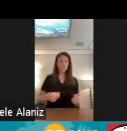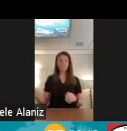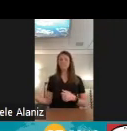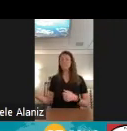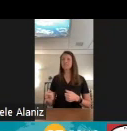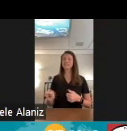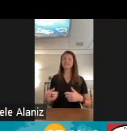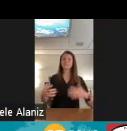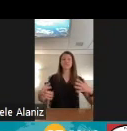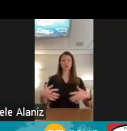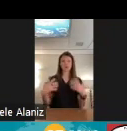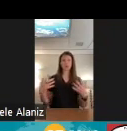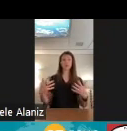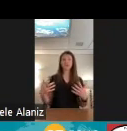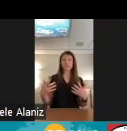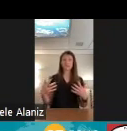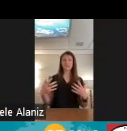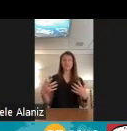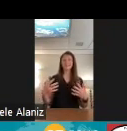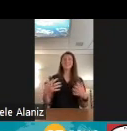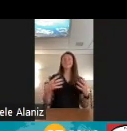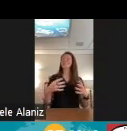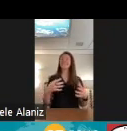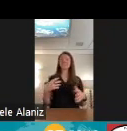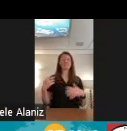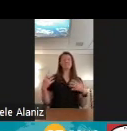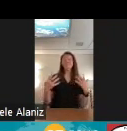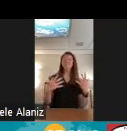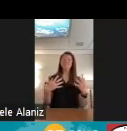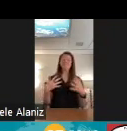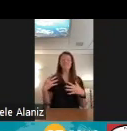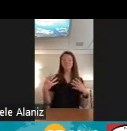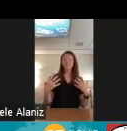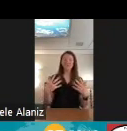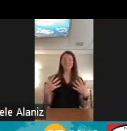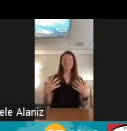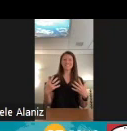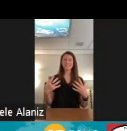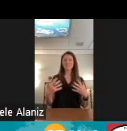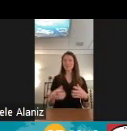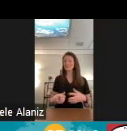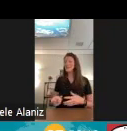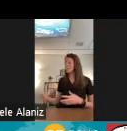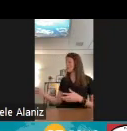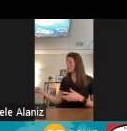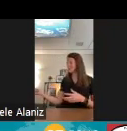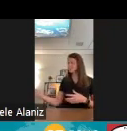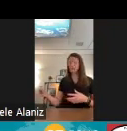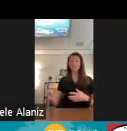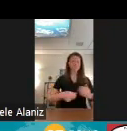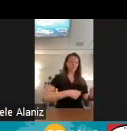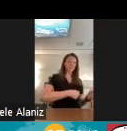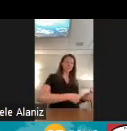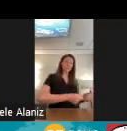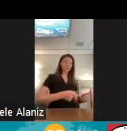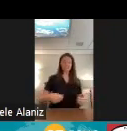as they're engaging in the activity, their heart rate is elevating. So they're getting that beautiful neurochemical cocktail in their brain, and they're having to